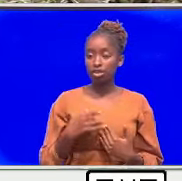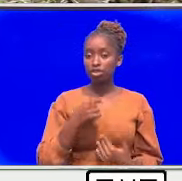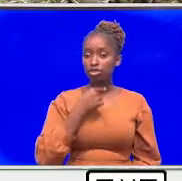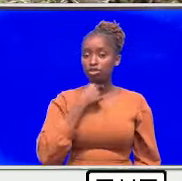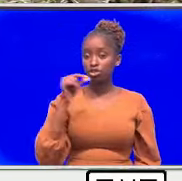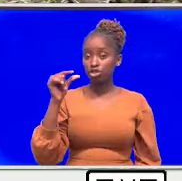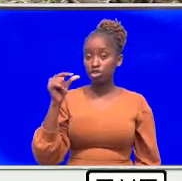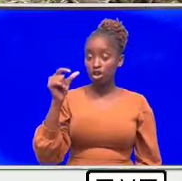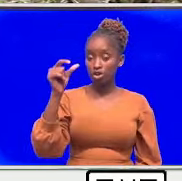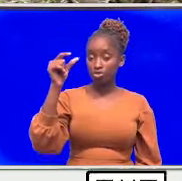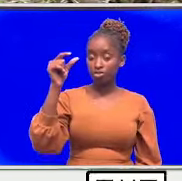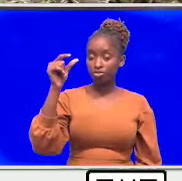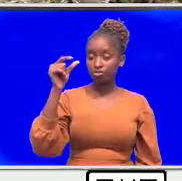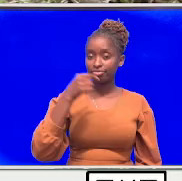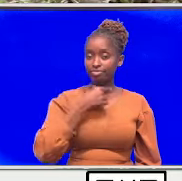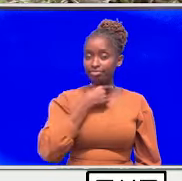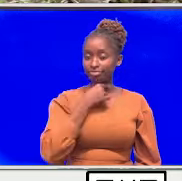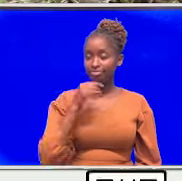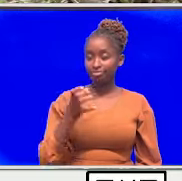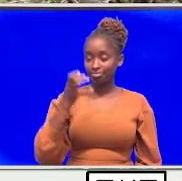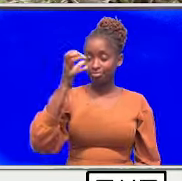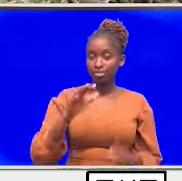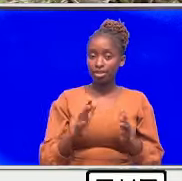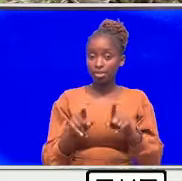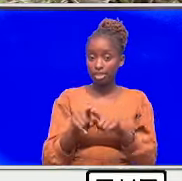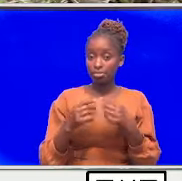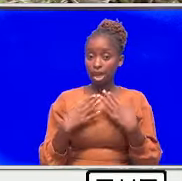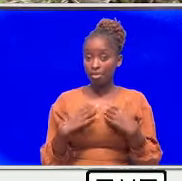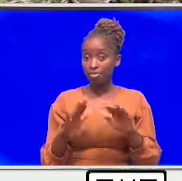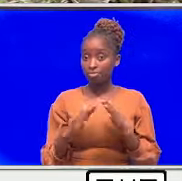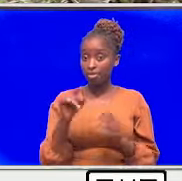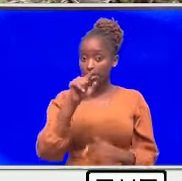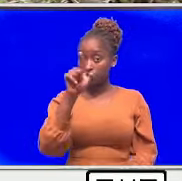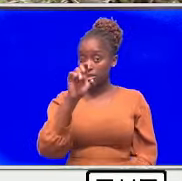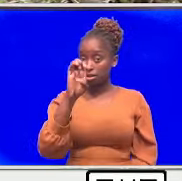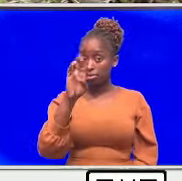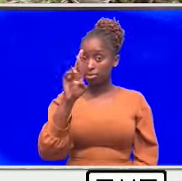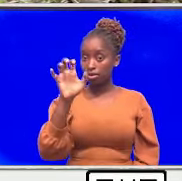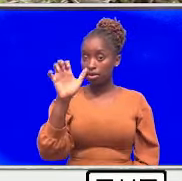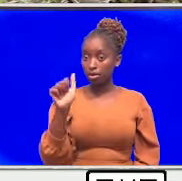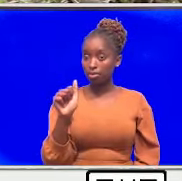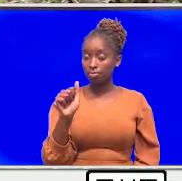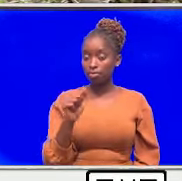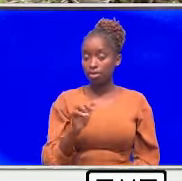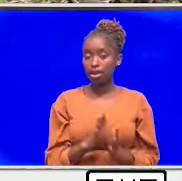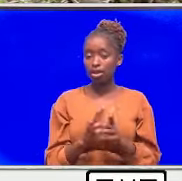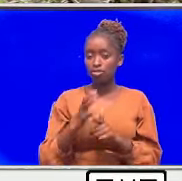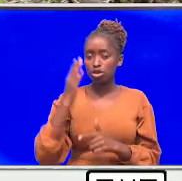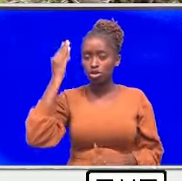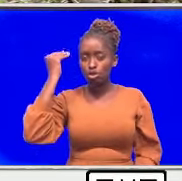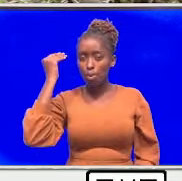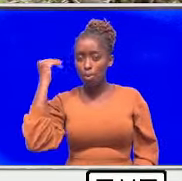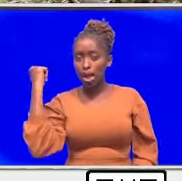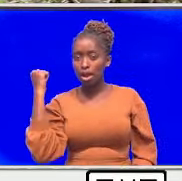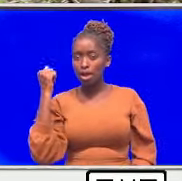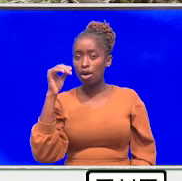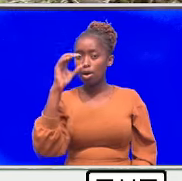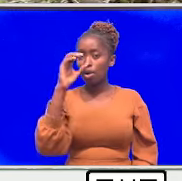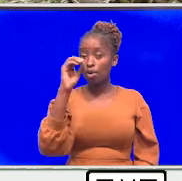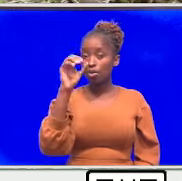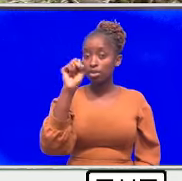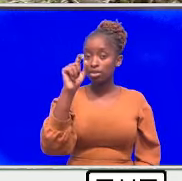is endangered species. We also have the gravy zebra, which is also endangered. We have the Somali ostrich. We